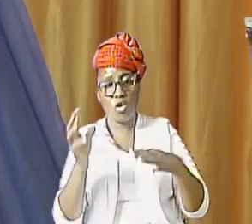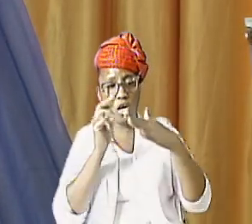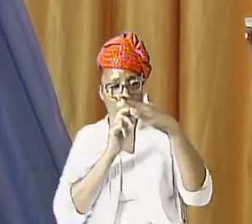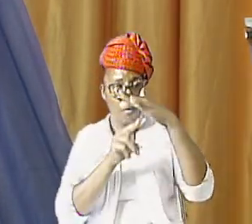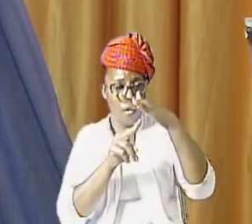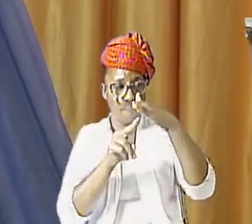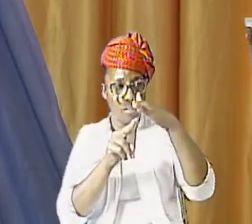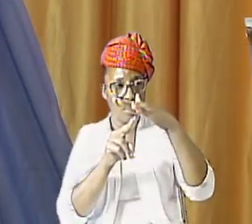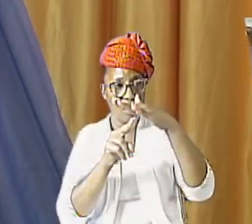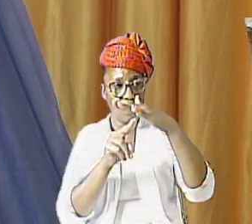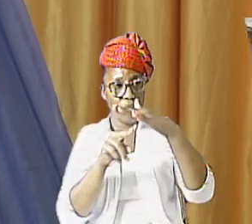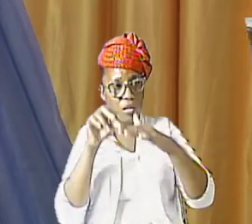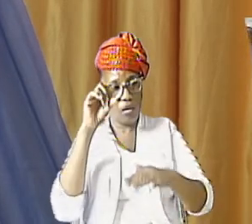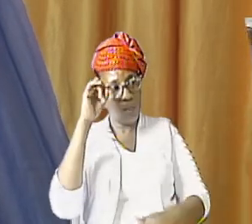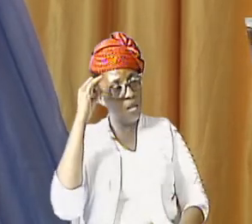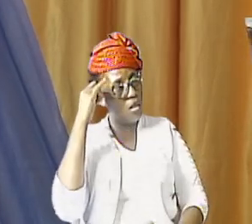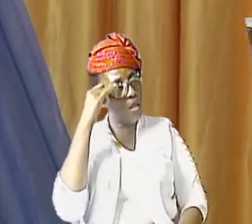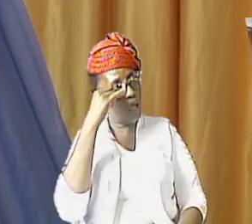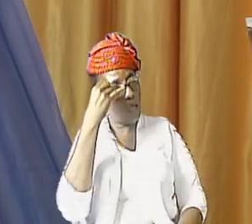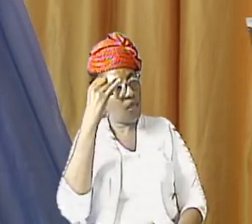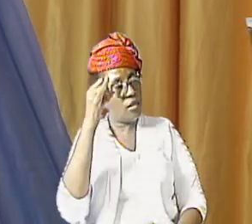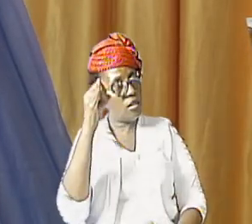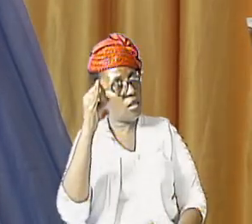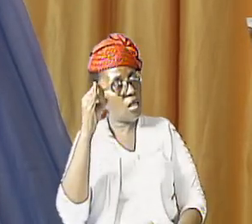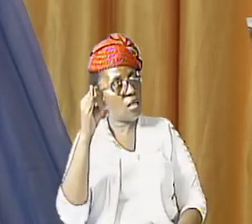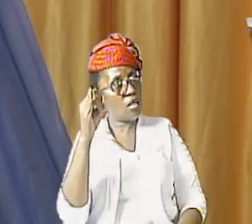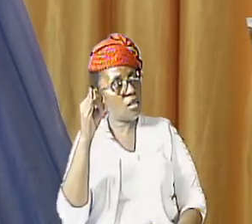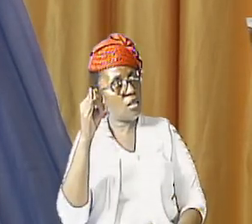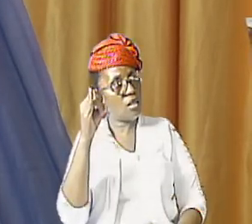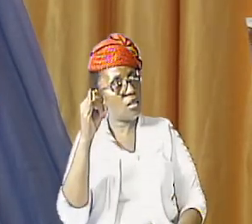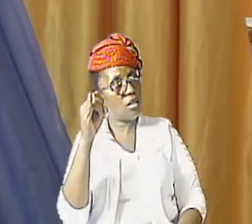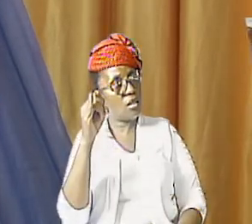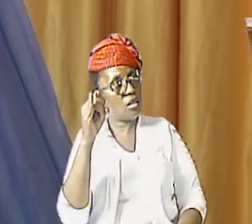prophet. Isaiah picked it up